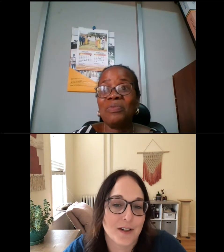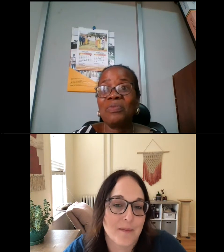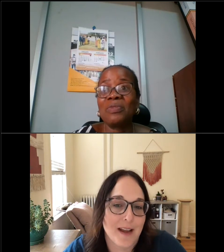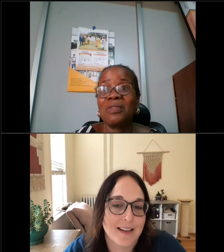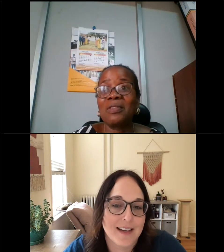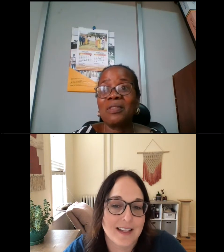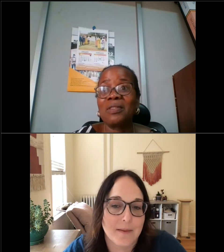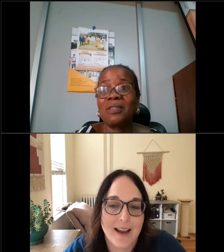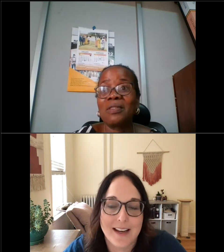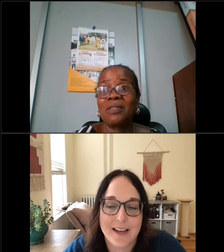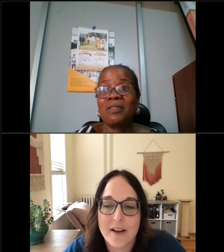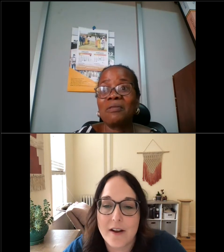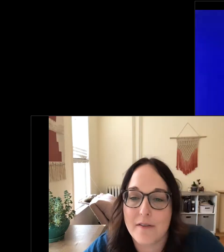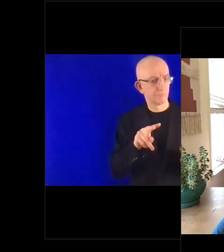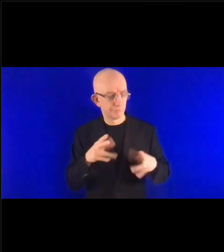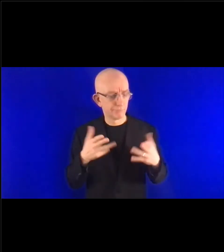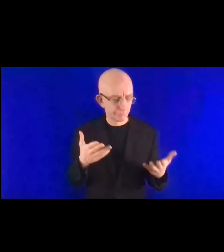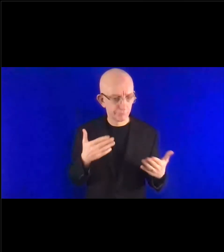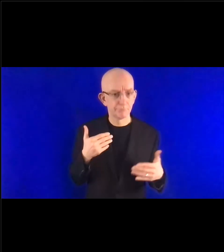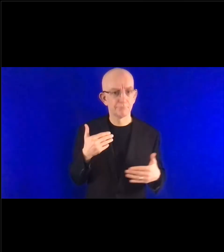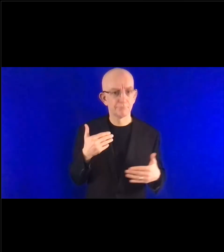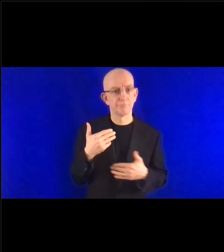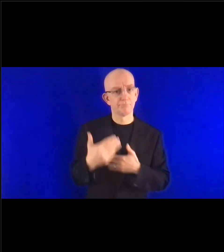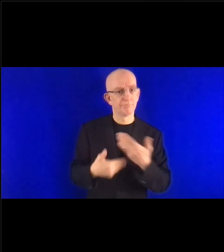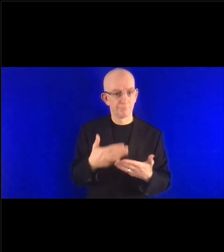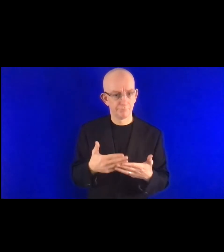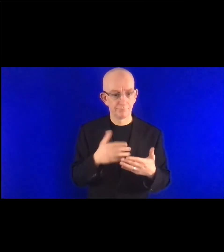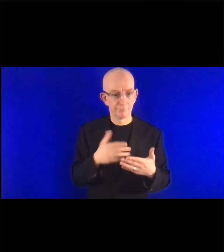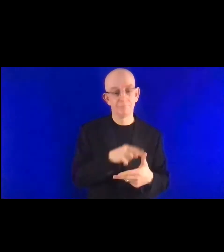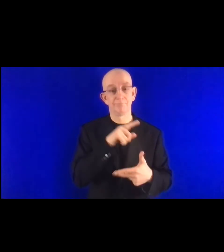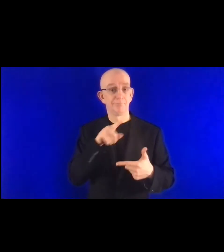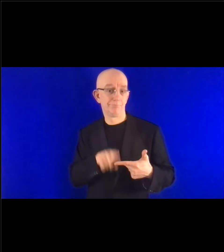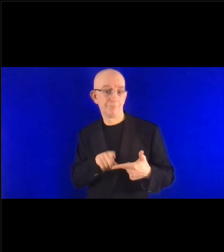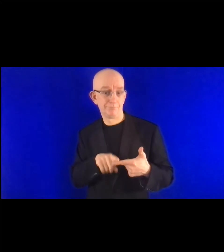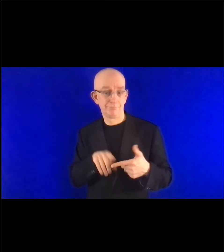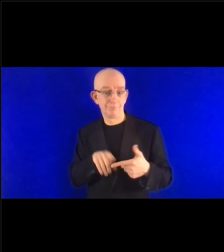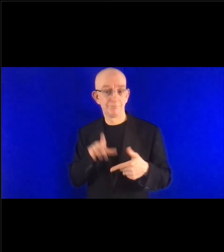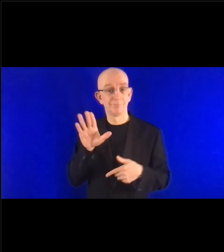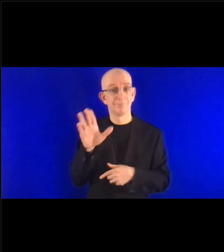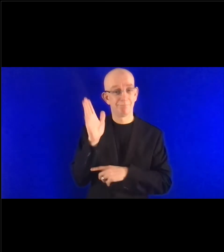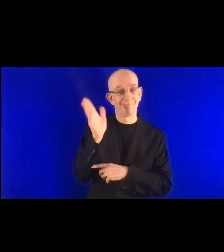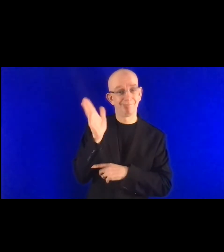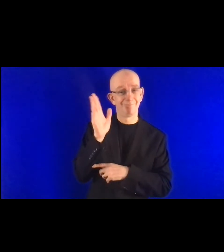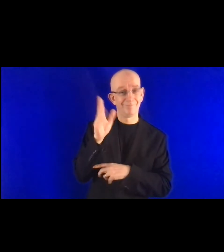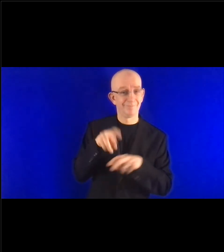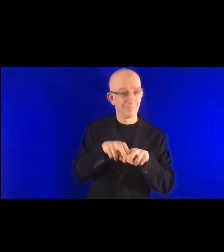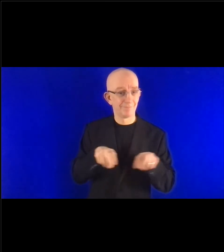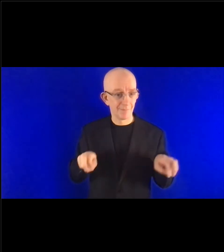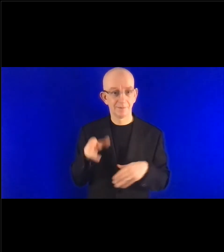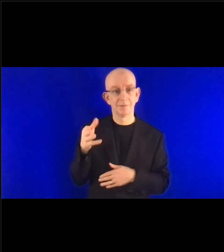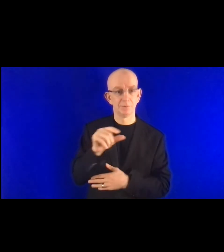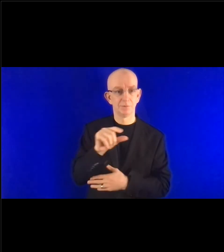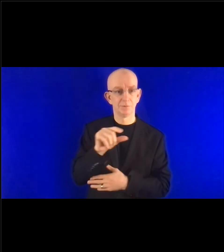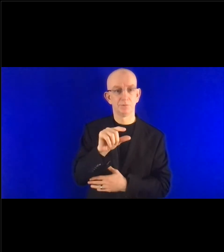is Ghulam Nizamani from Pakistan. Ghulam, the floor is yours.